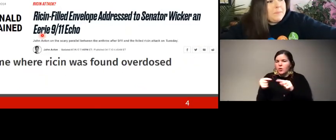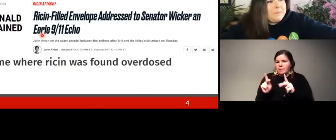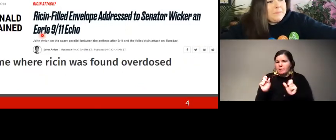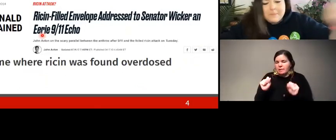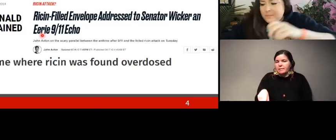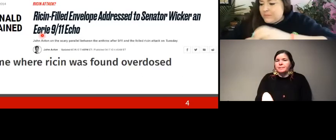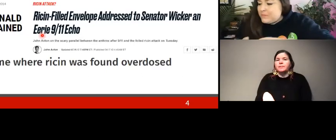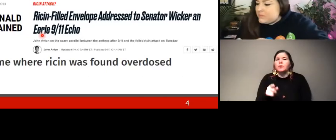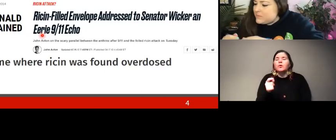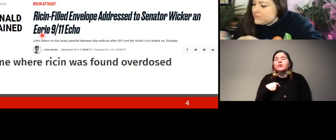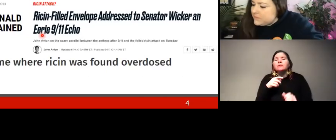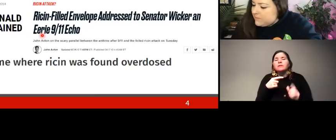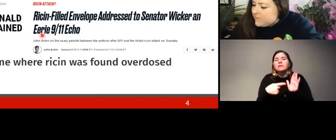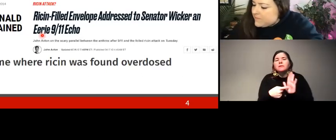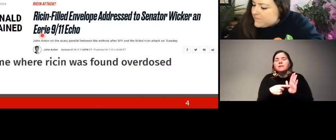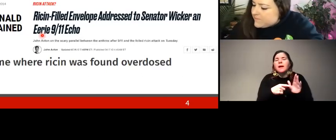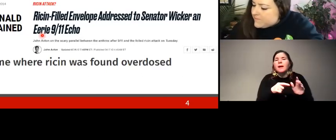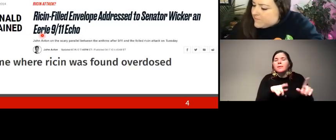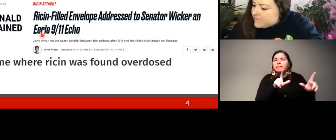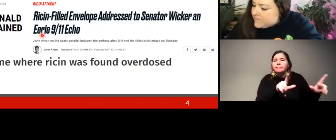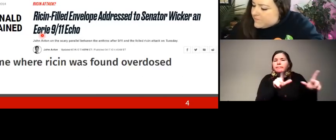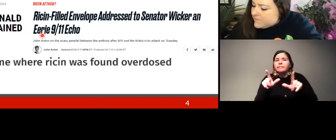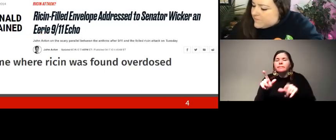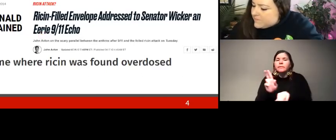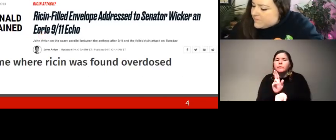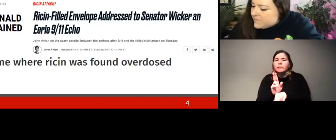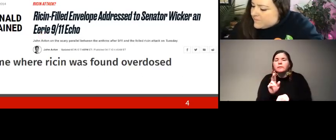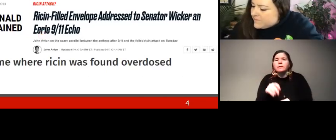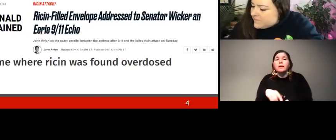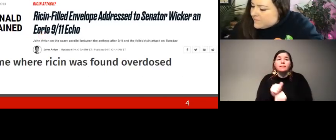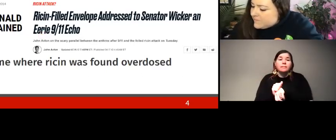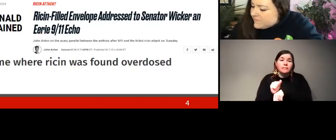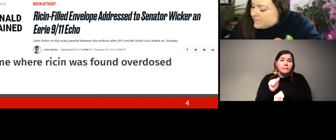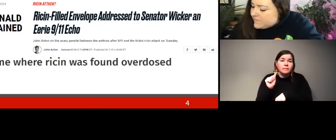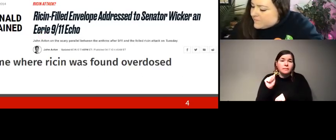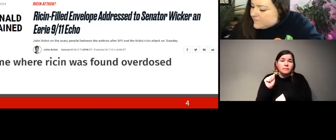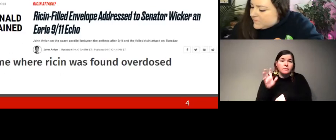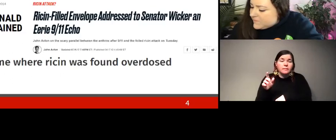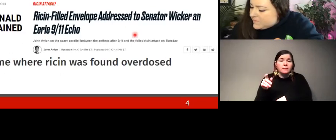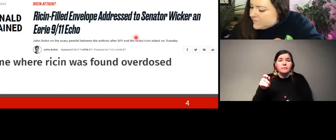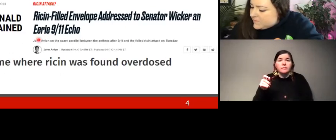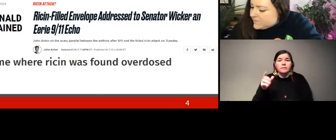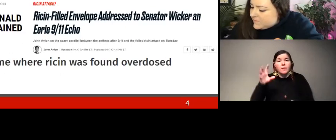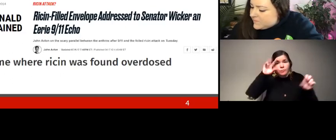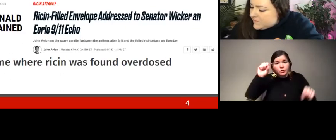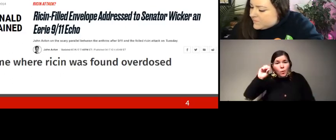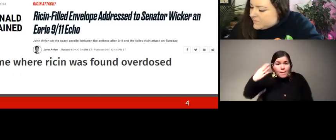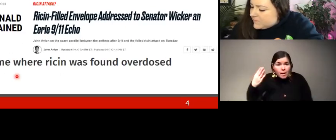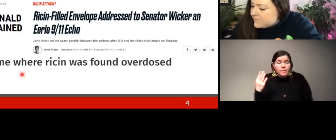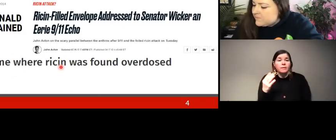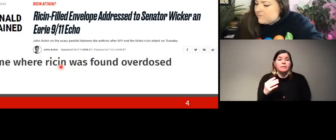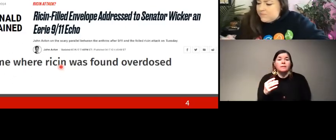just some clippings of how people have used ricin over the years. So they can send it to President Obama, they've sent